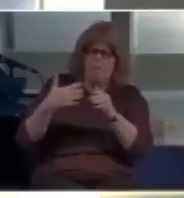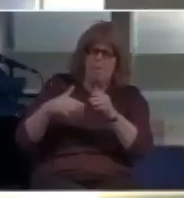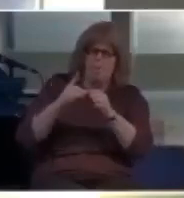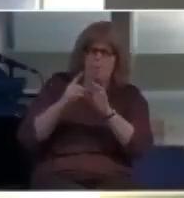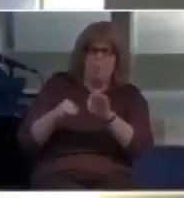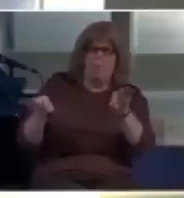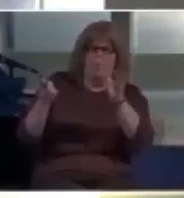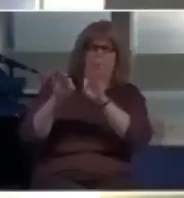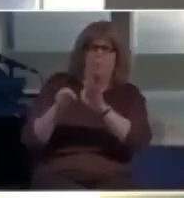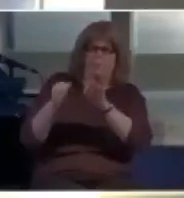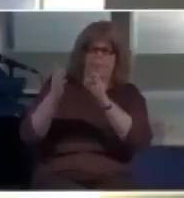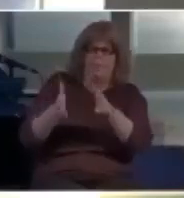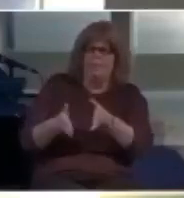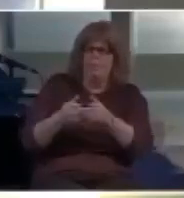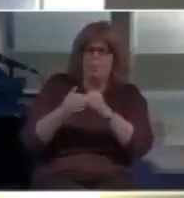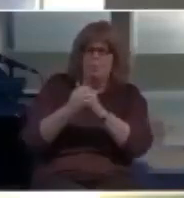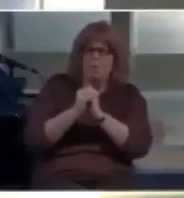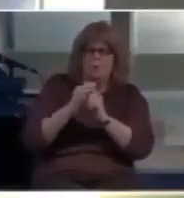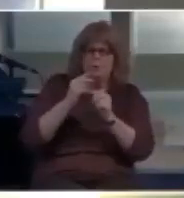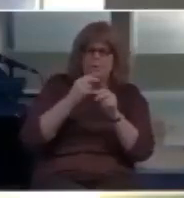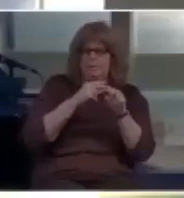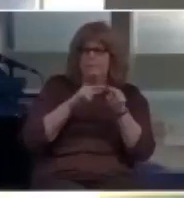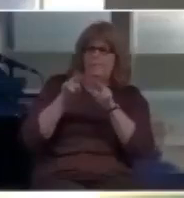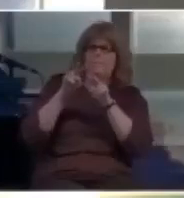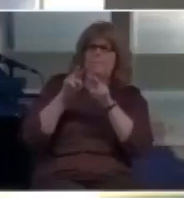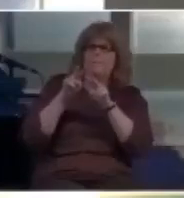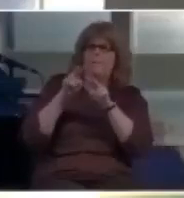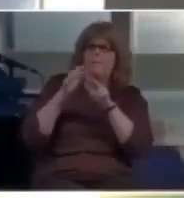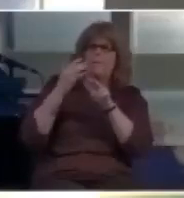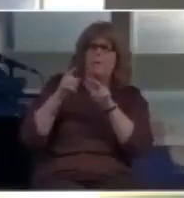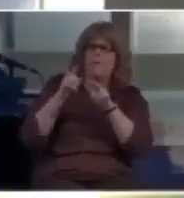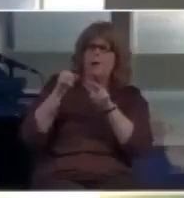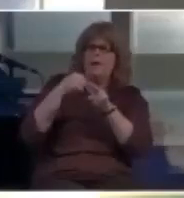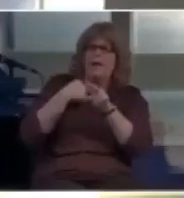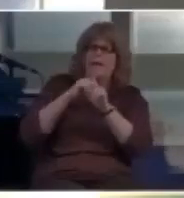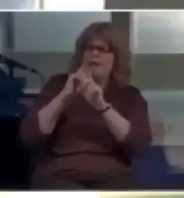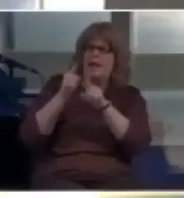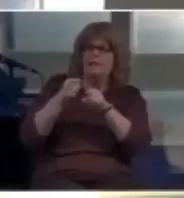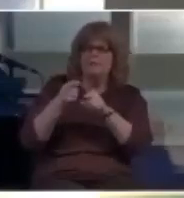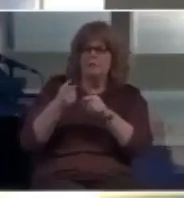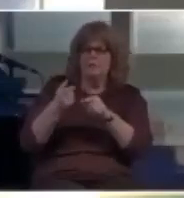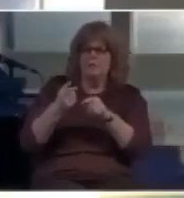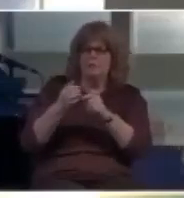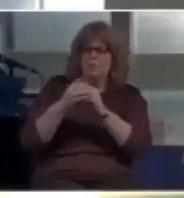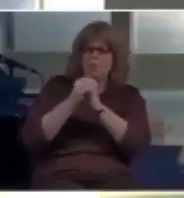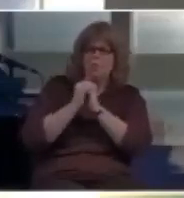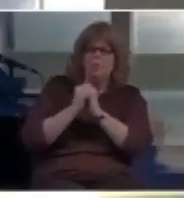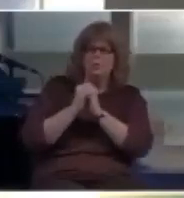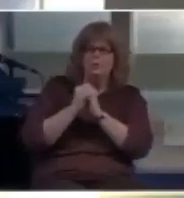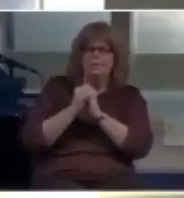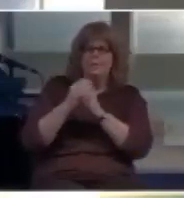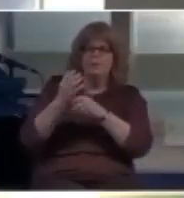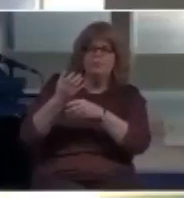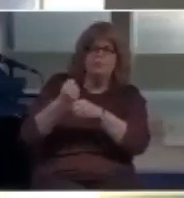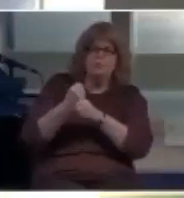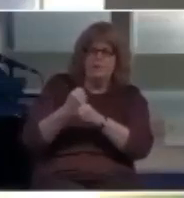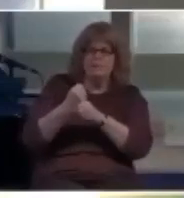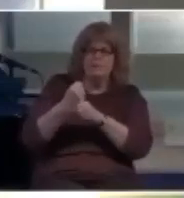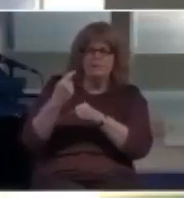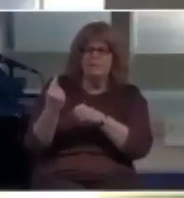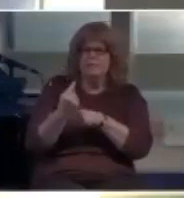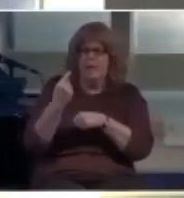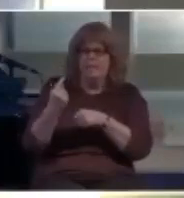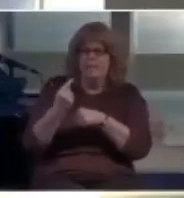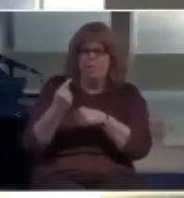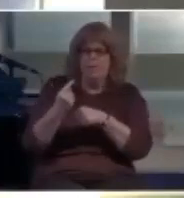someone. Worship is looking to someone as the answer. Worship is trusting someone